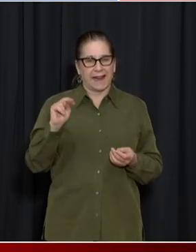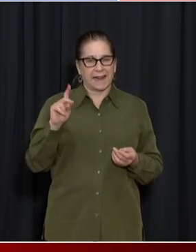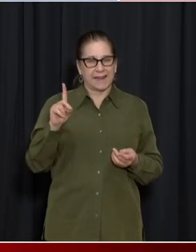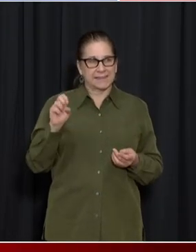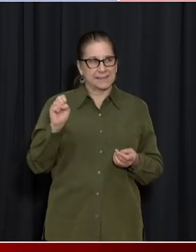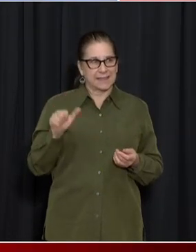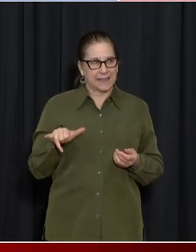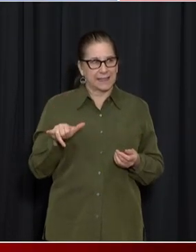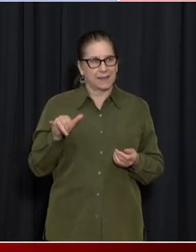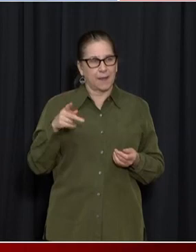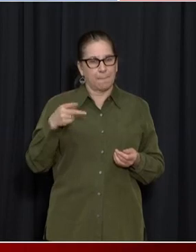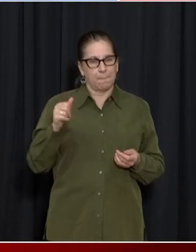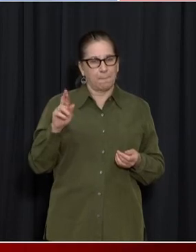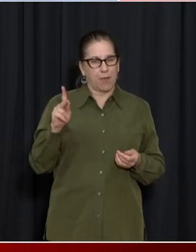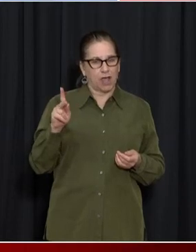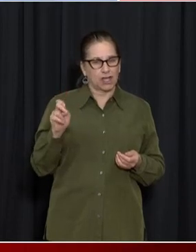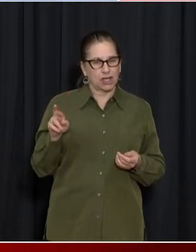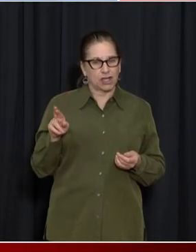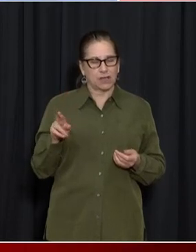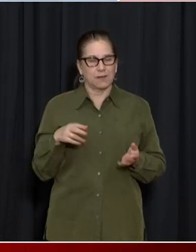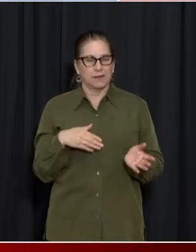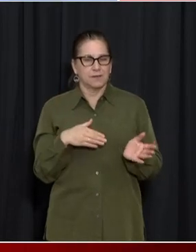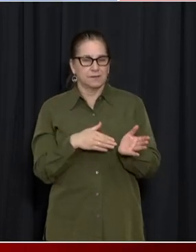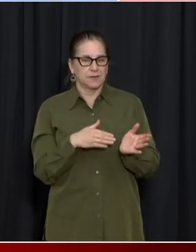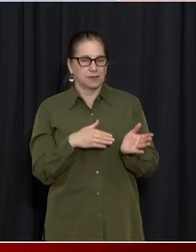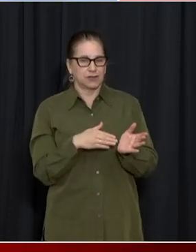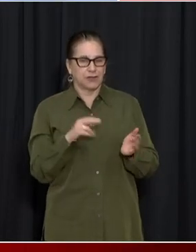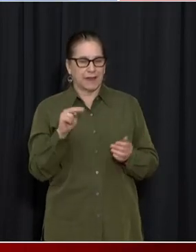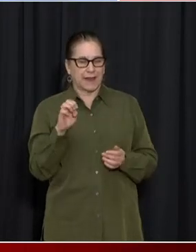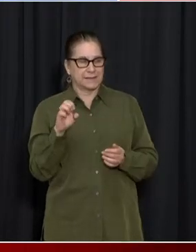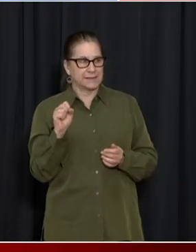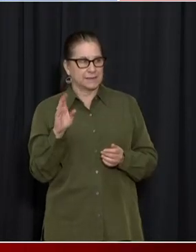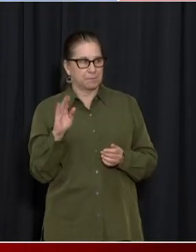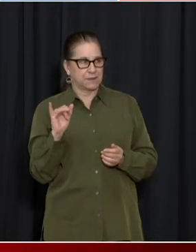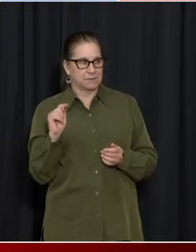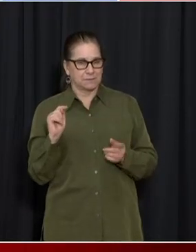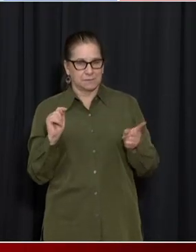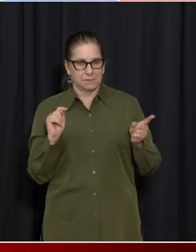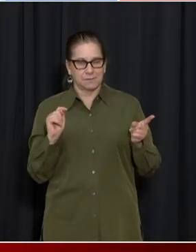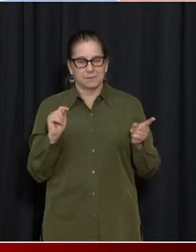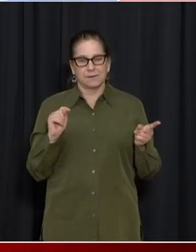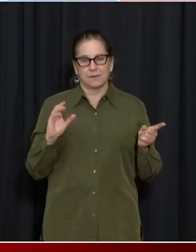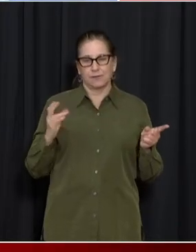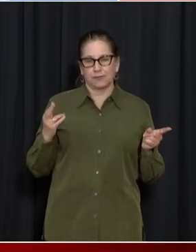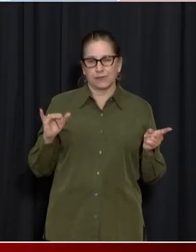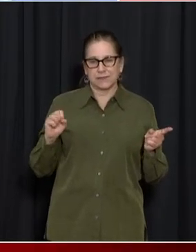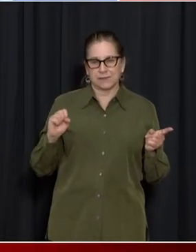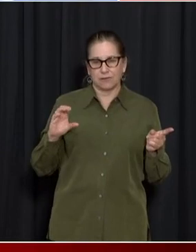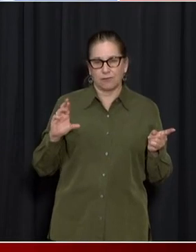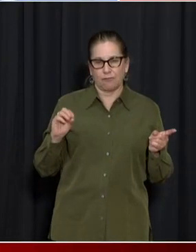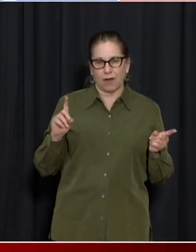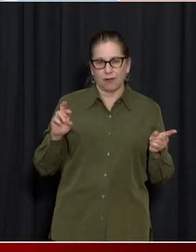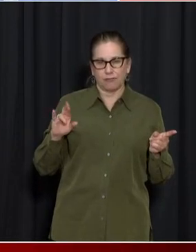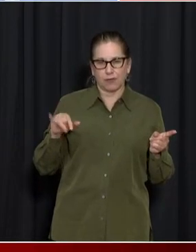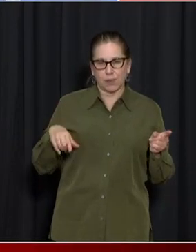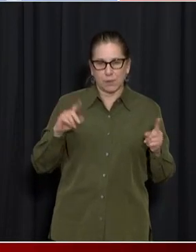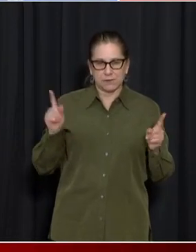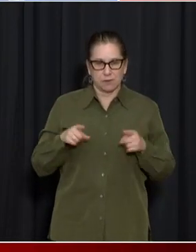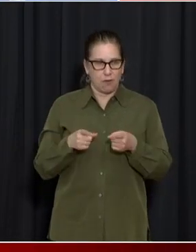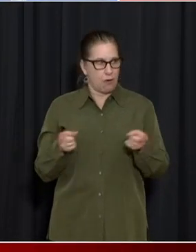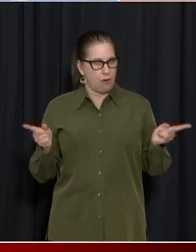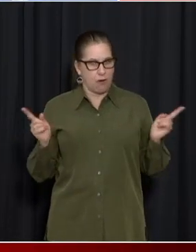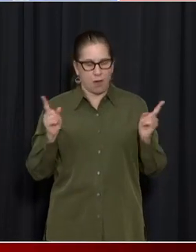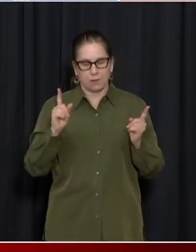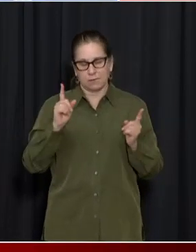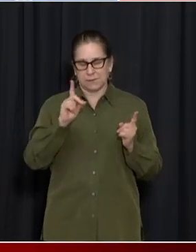Dr. Nesbitt, and all of D.C. government folks who staff the 11 sector committees. Bravo. Thank you so